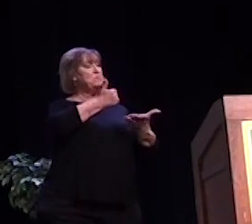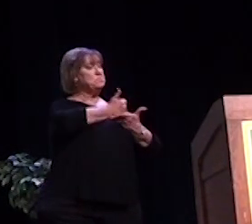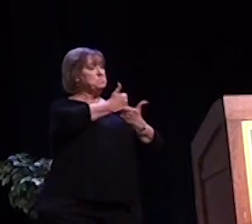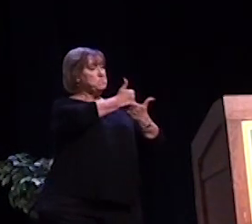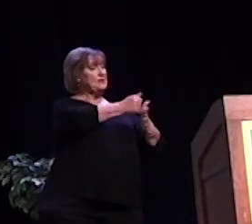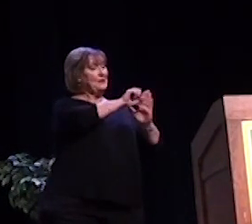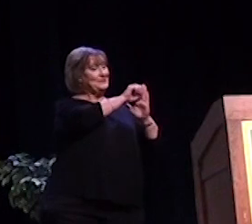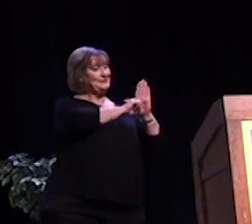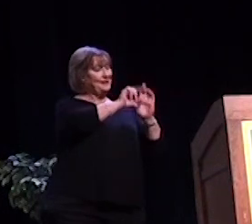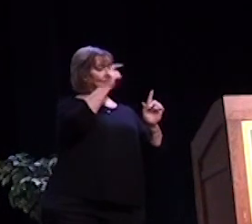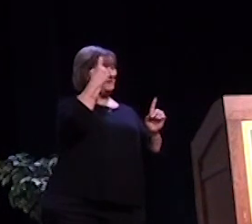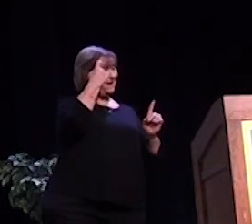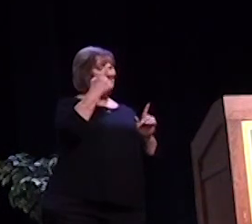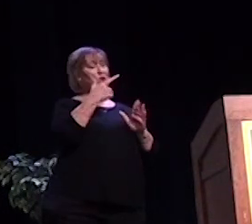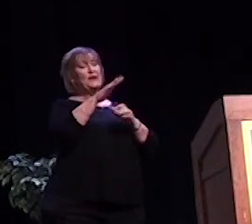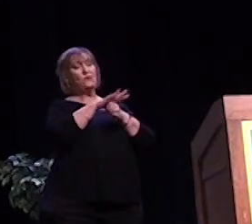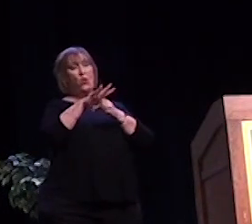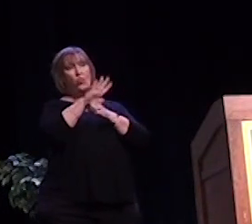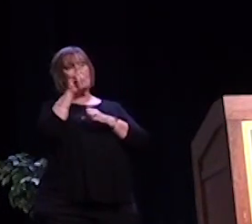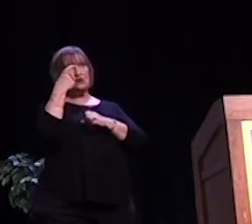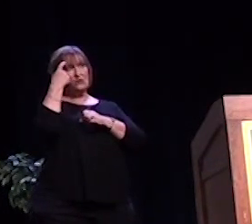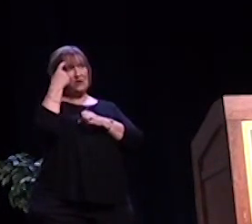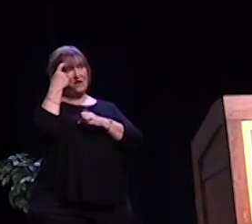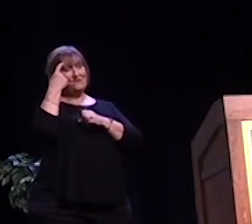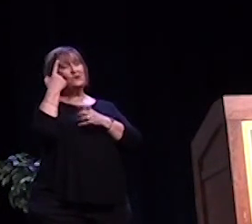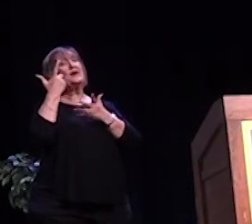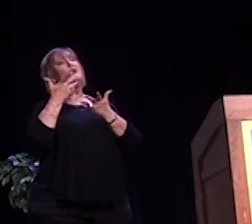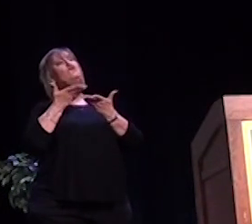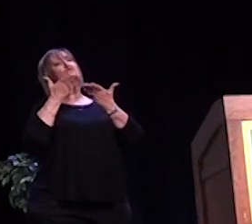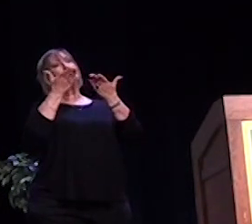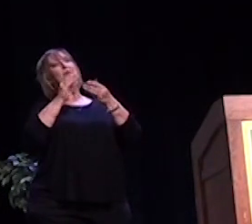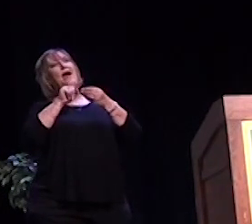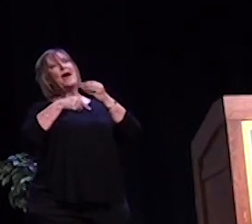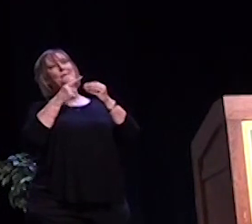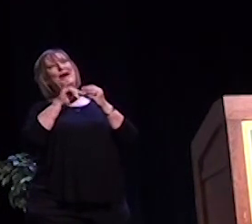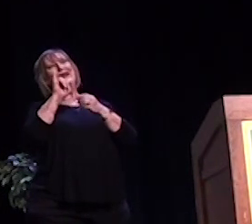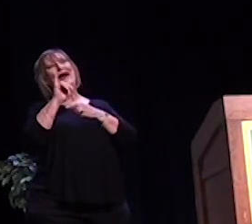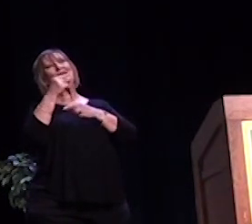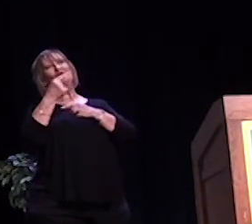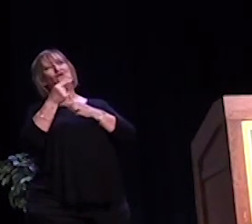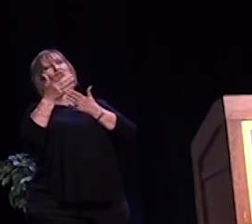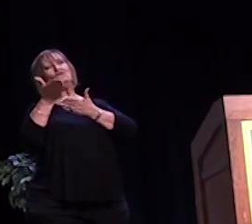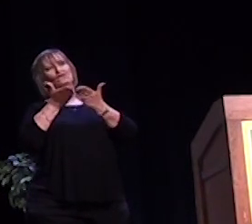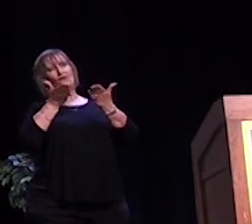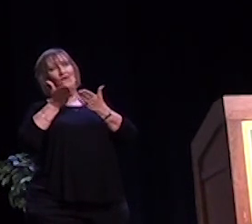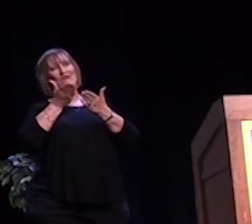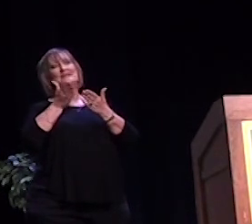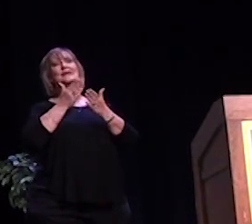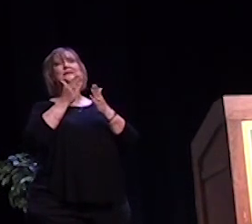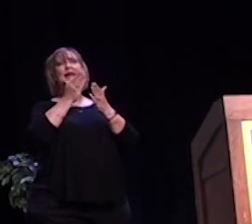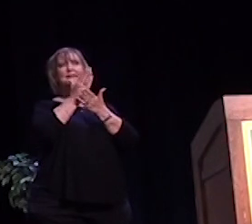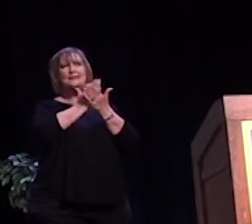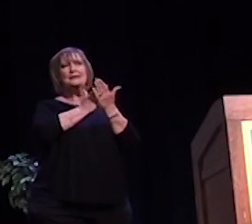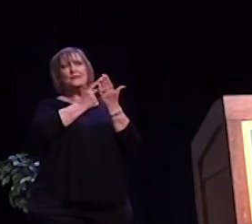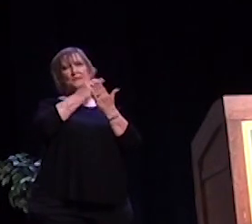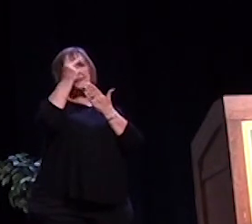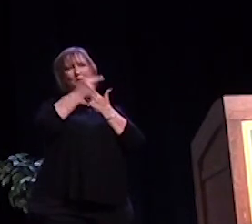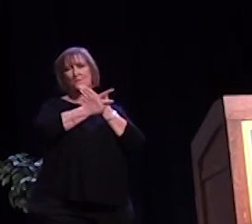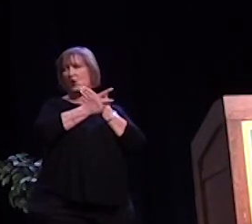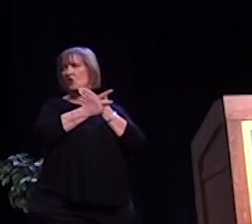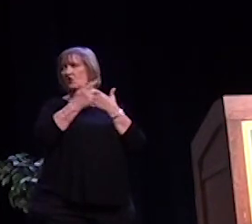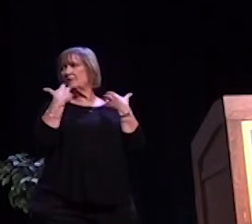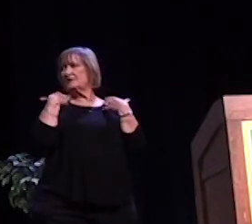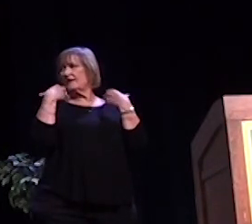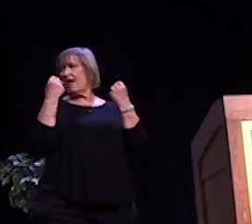governments to provide training and technical advisory services on a wide array of programs, housing programs and